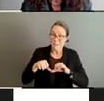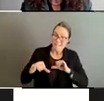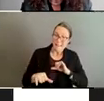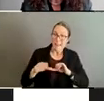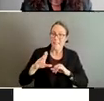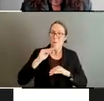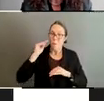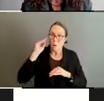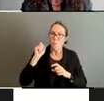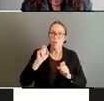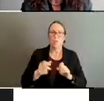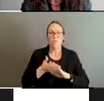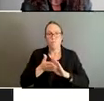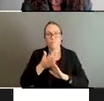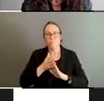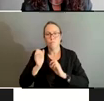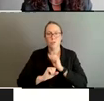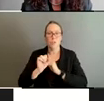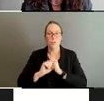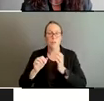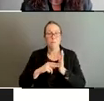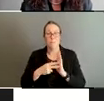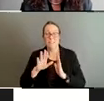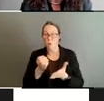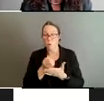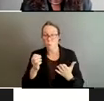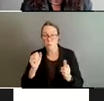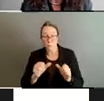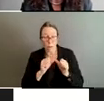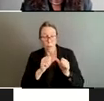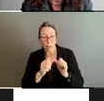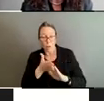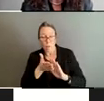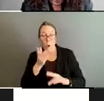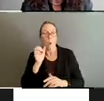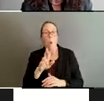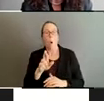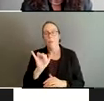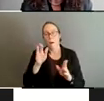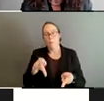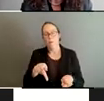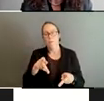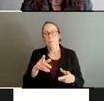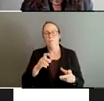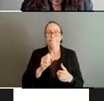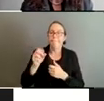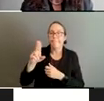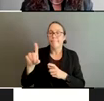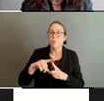run the generator so that they were able to run their durable medical equipment, or they had evacuated to somebody else's